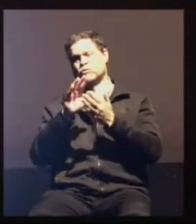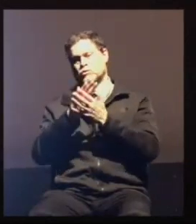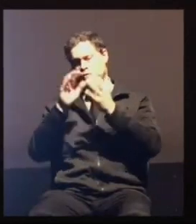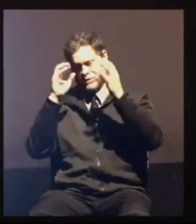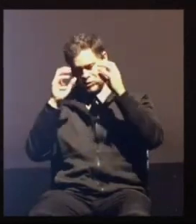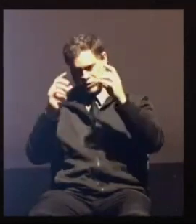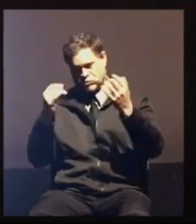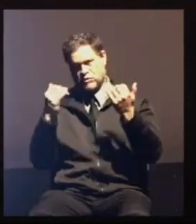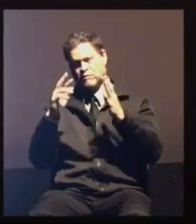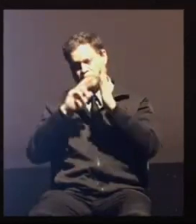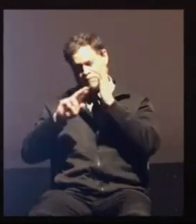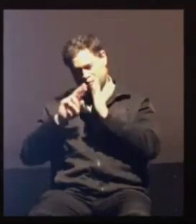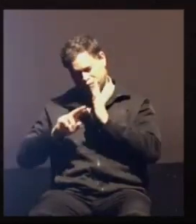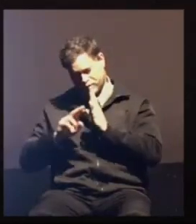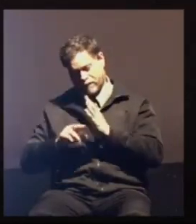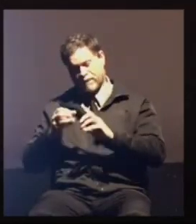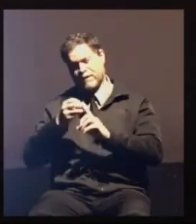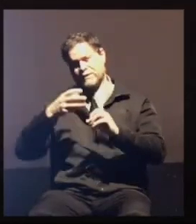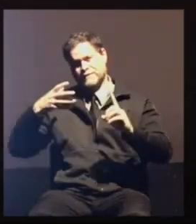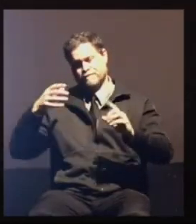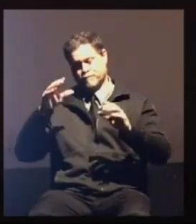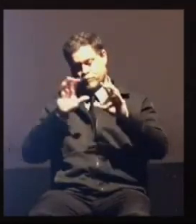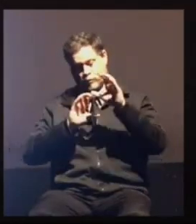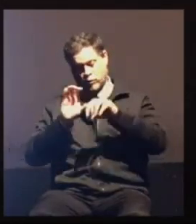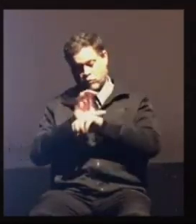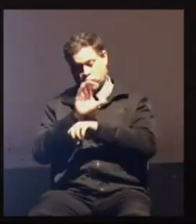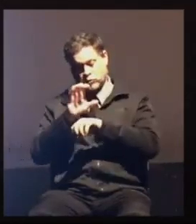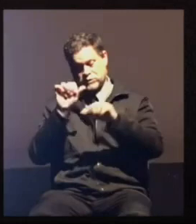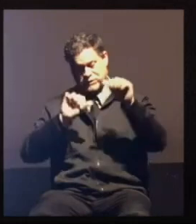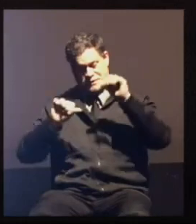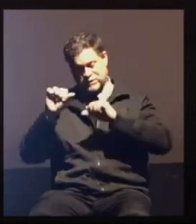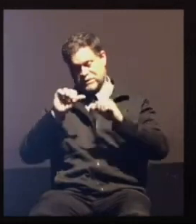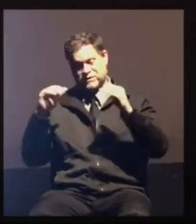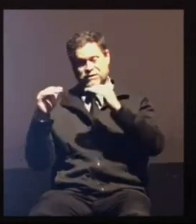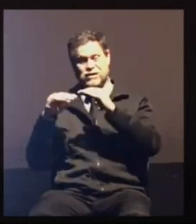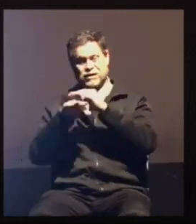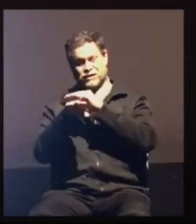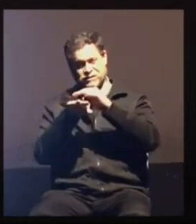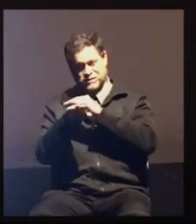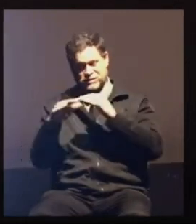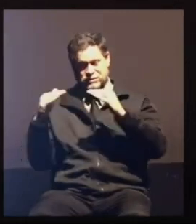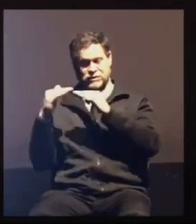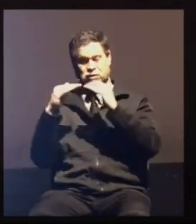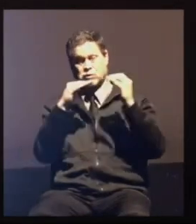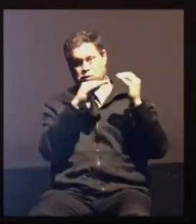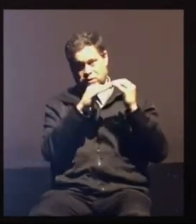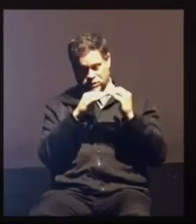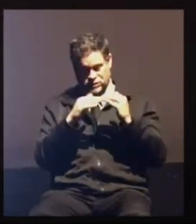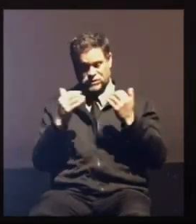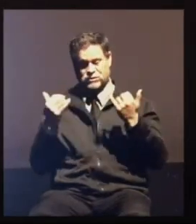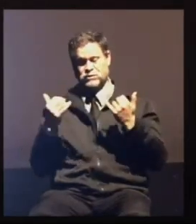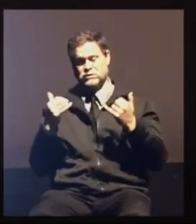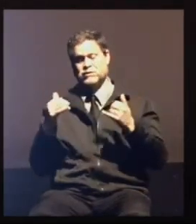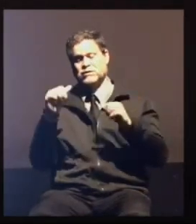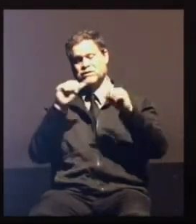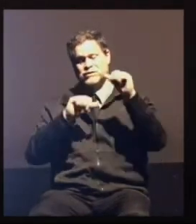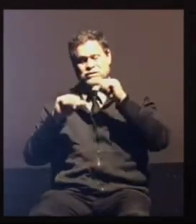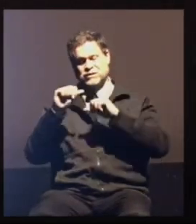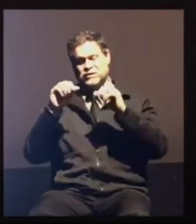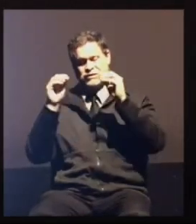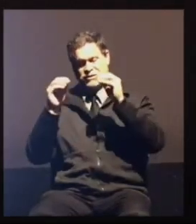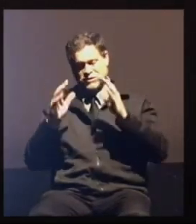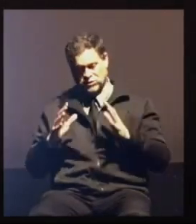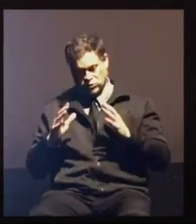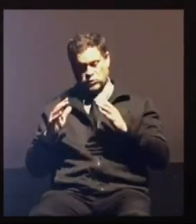she's researching ways to expand computer science access and equity. She's also a Computer Science Teachers Association